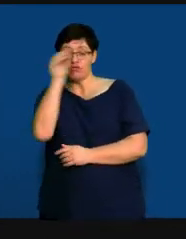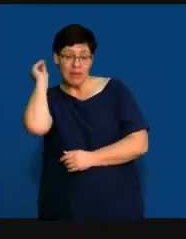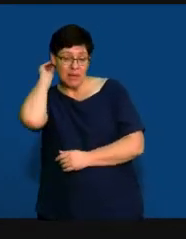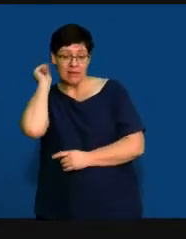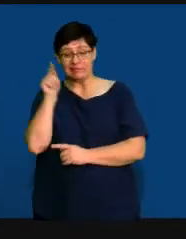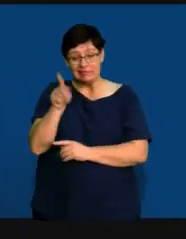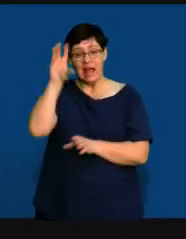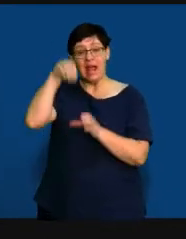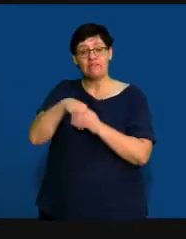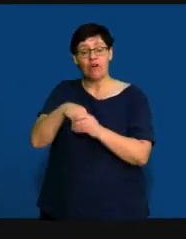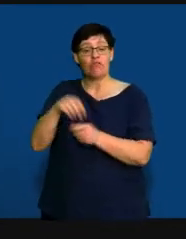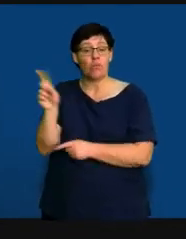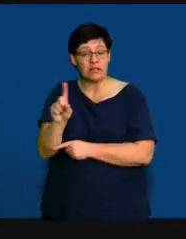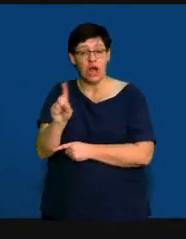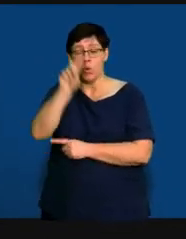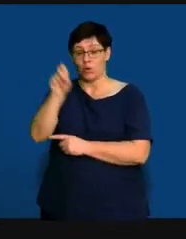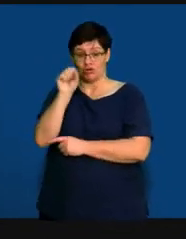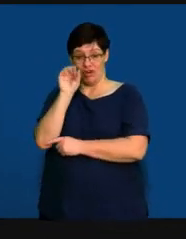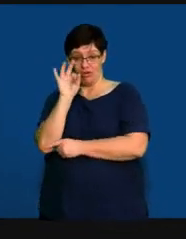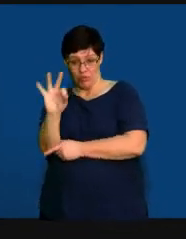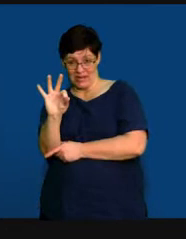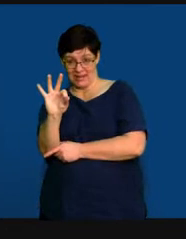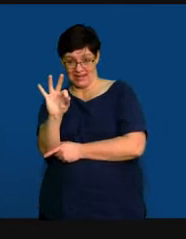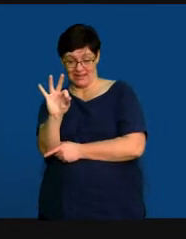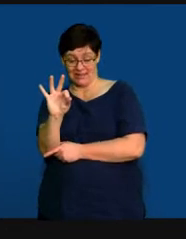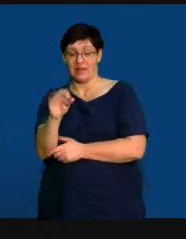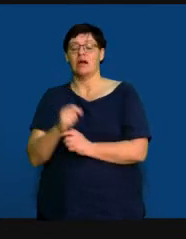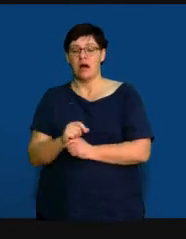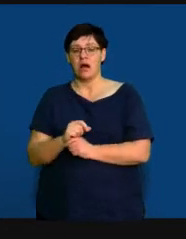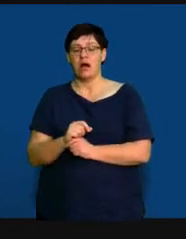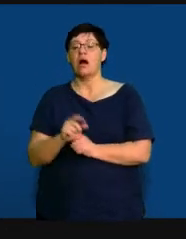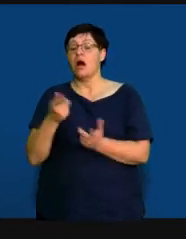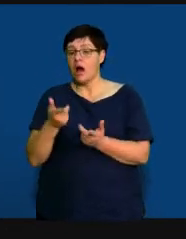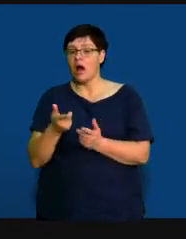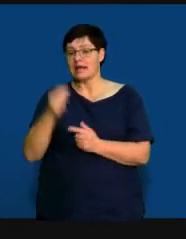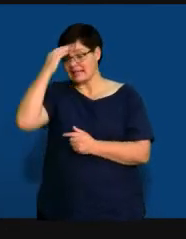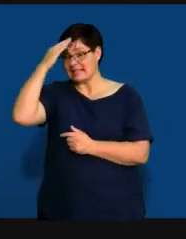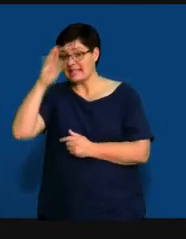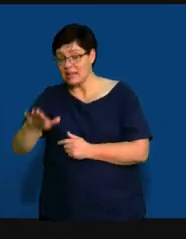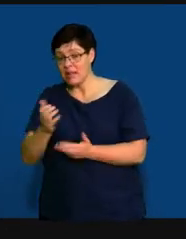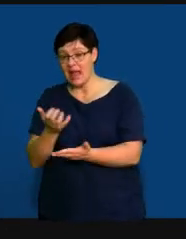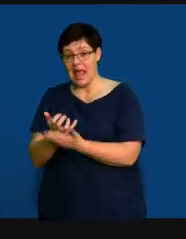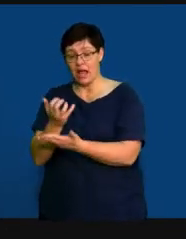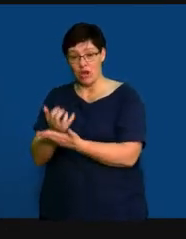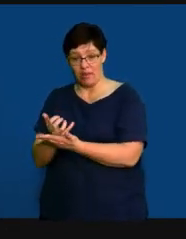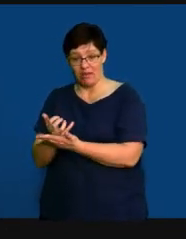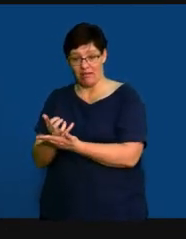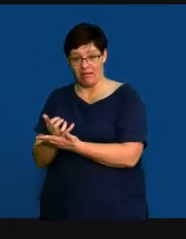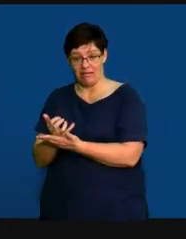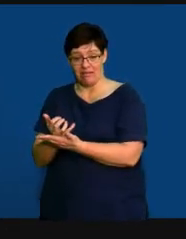B comprises of question 3. Again, the sections are settlement and economic, and